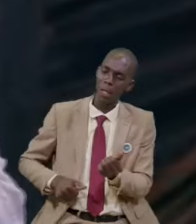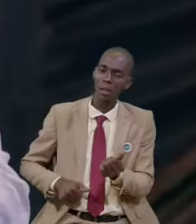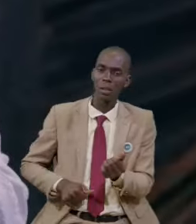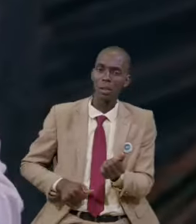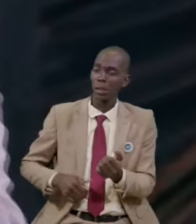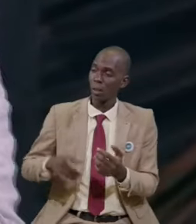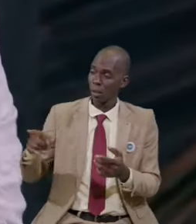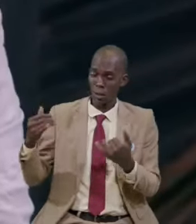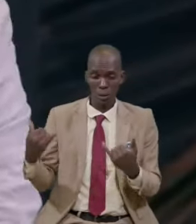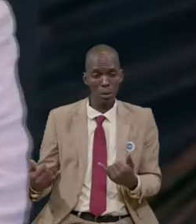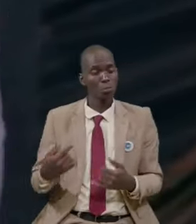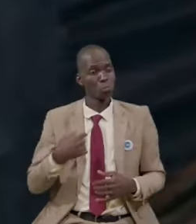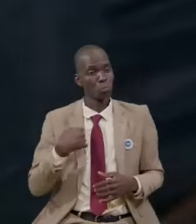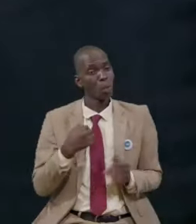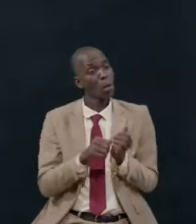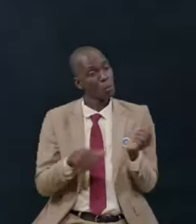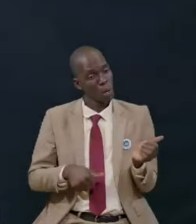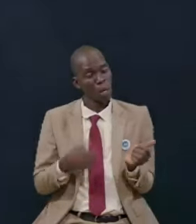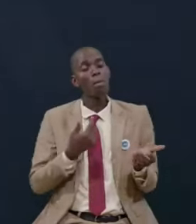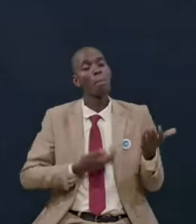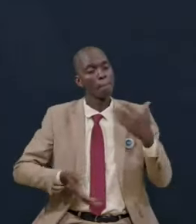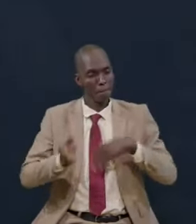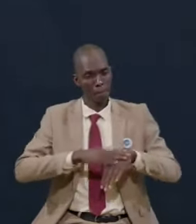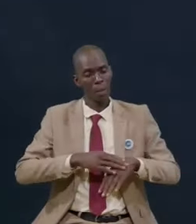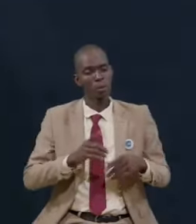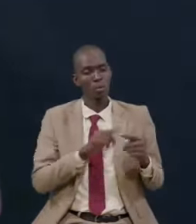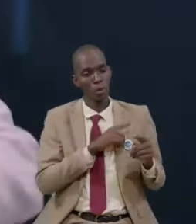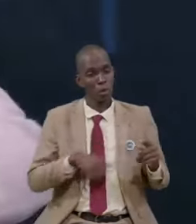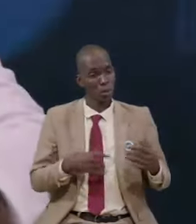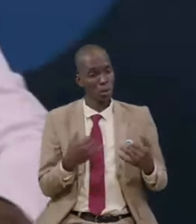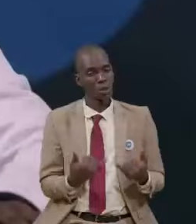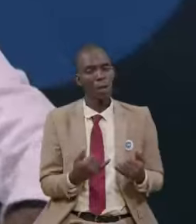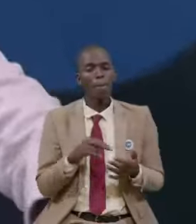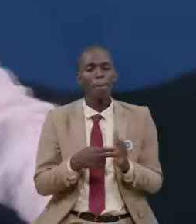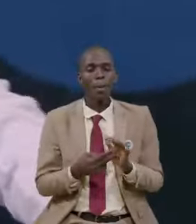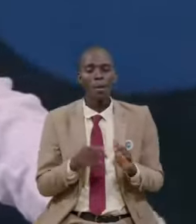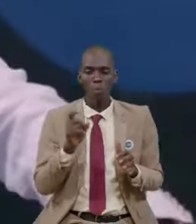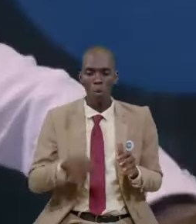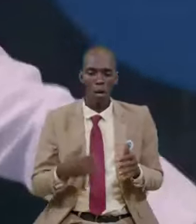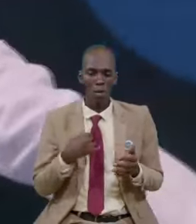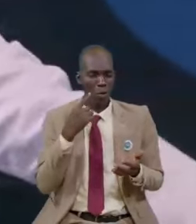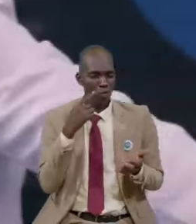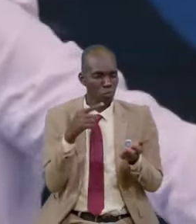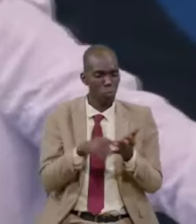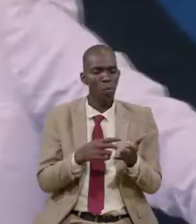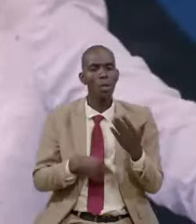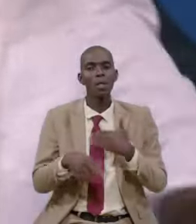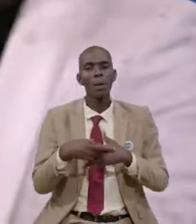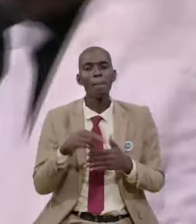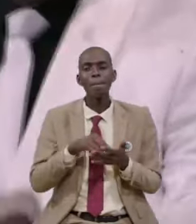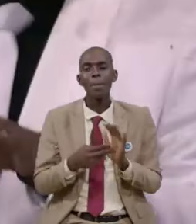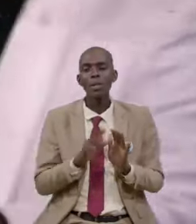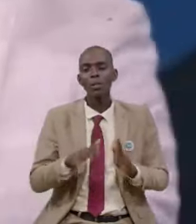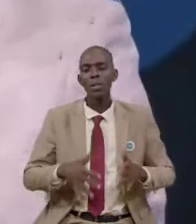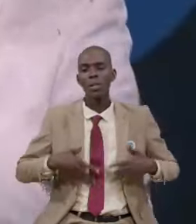Notable restoration means that your life is now different, and the things of the past and